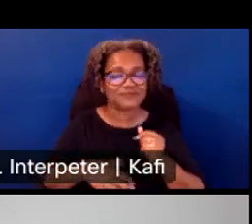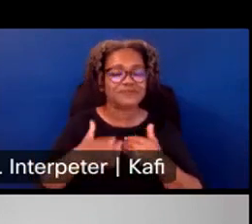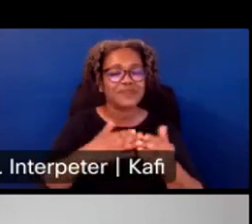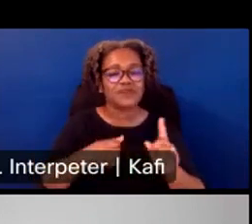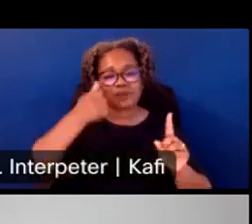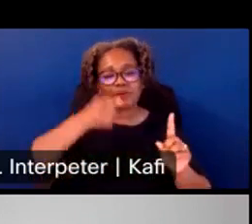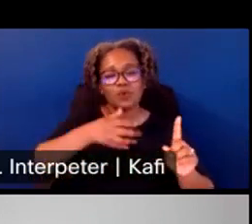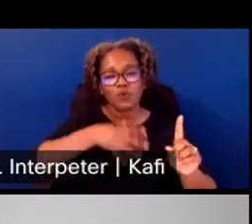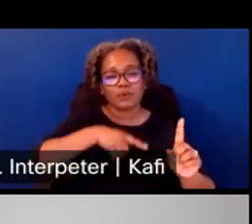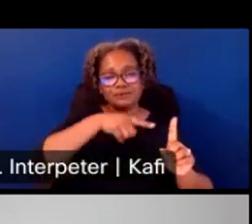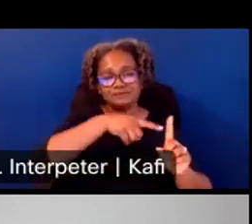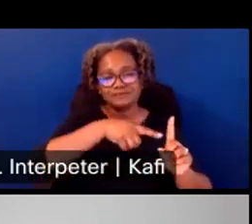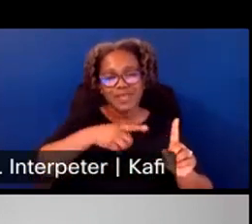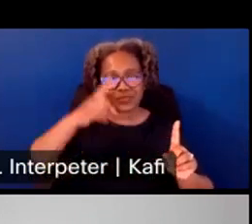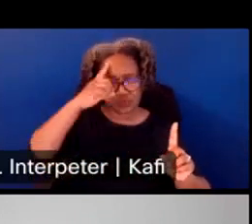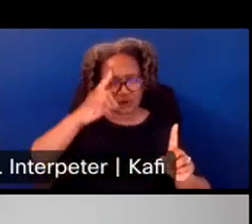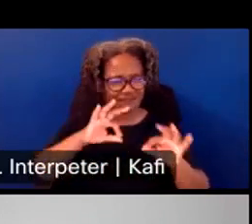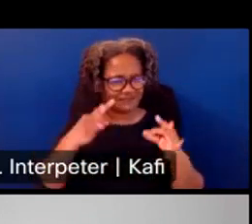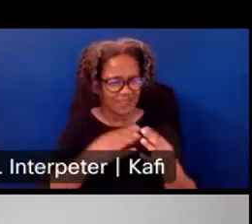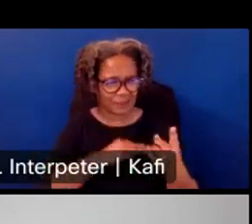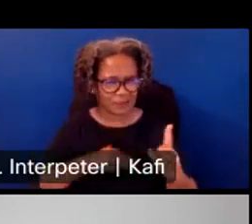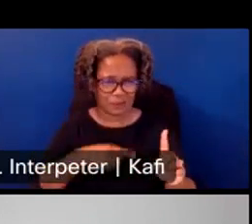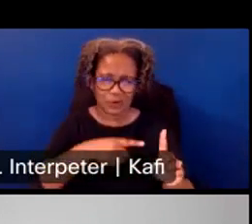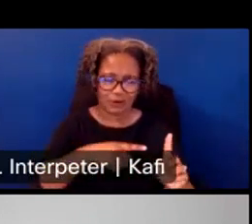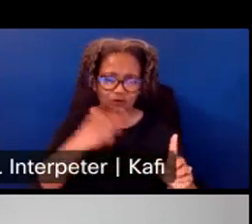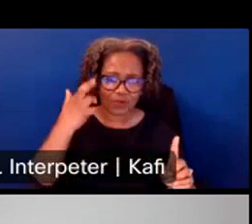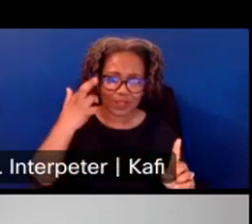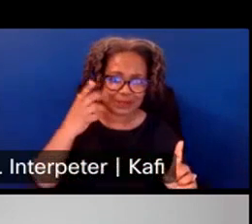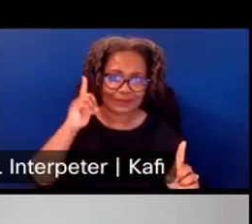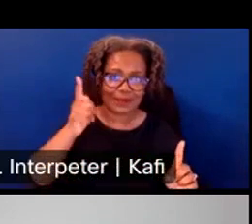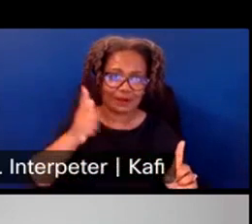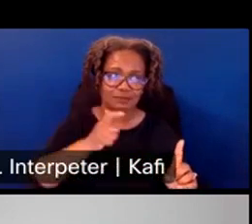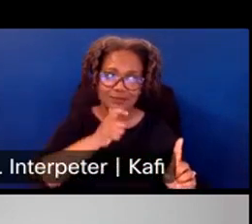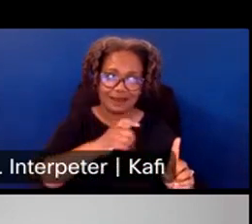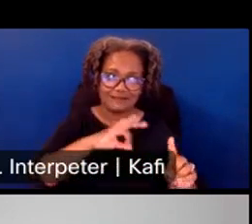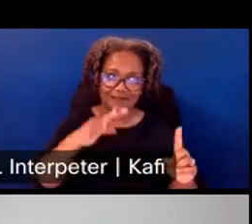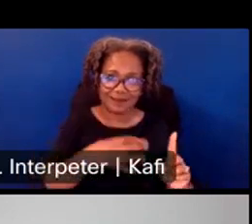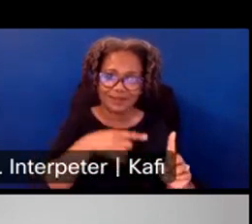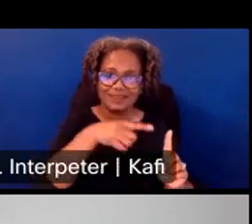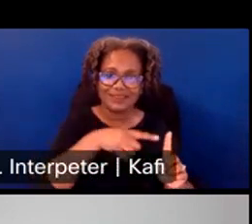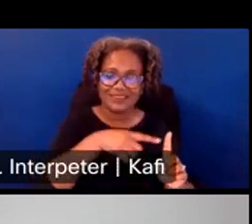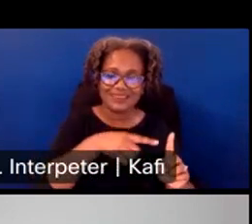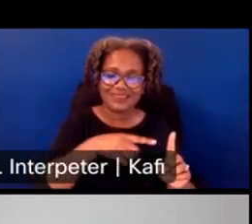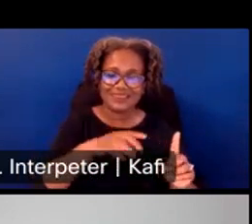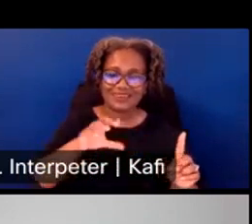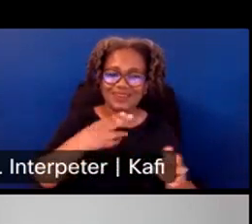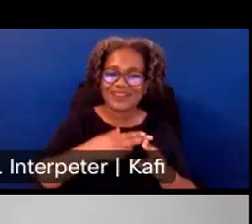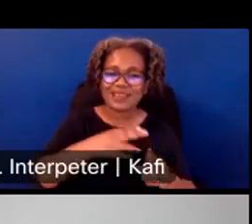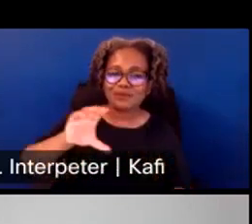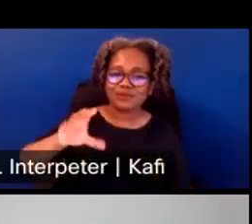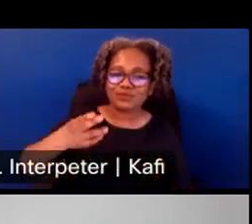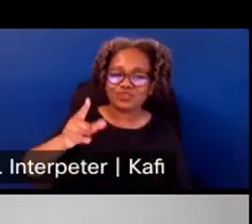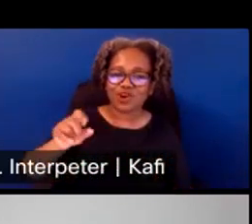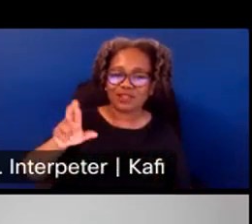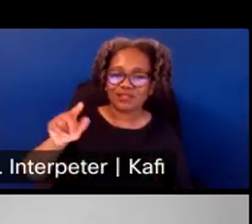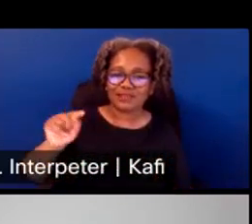she was related to us. Turns out she wasn't, years later. But I remember her being at my aunt's house and my grandmother